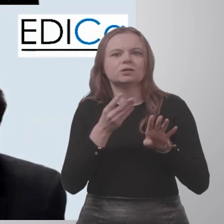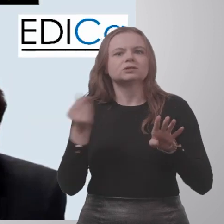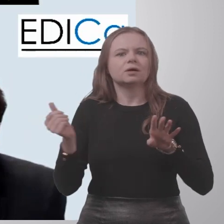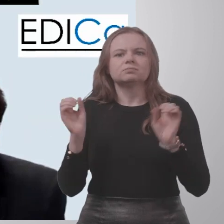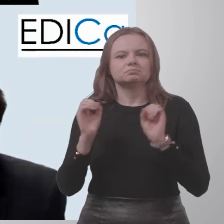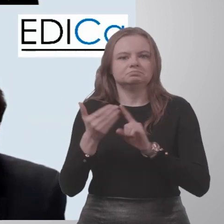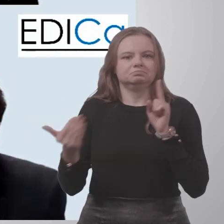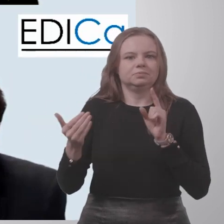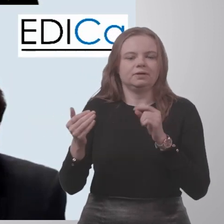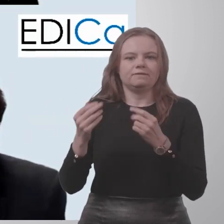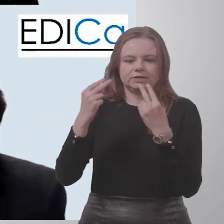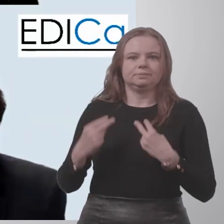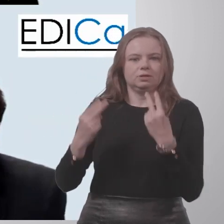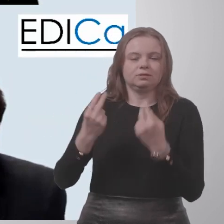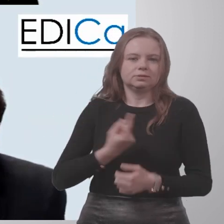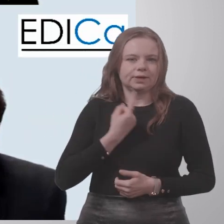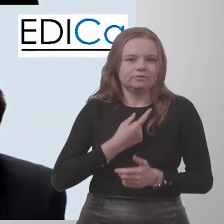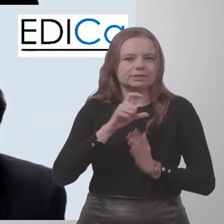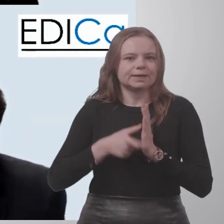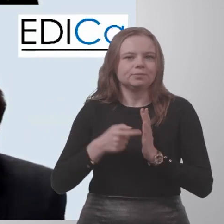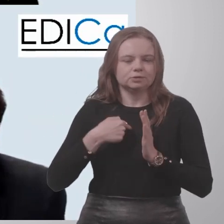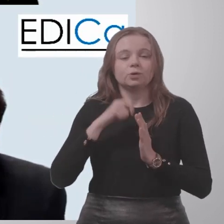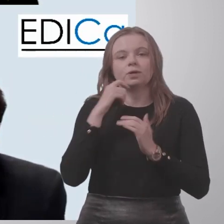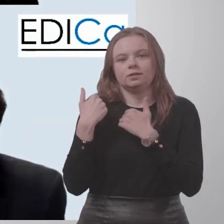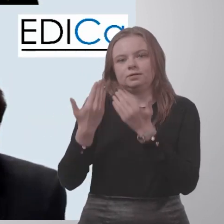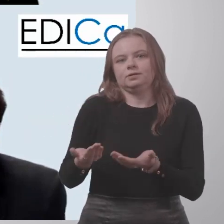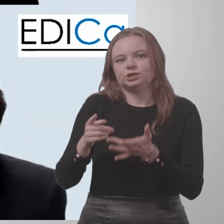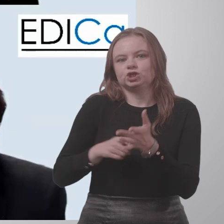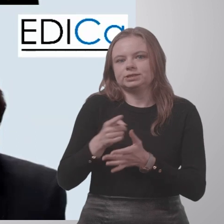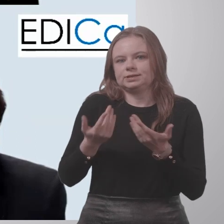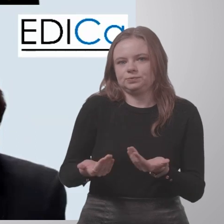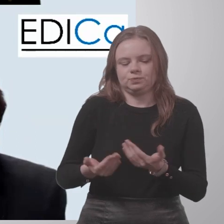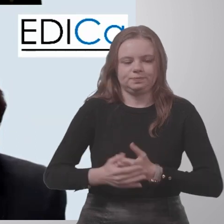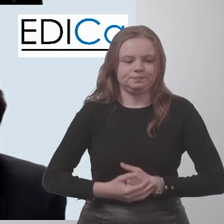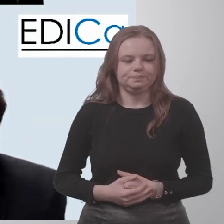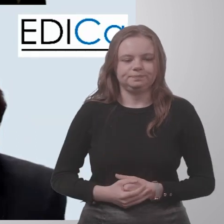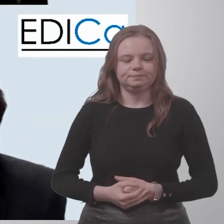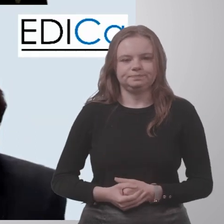immediately visible. For example, myself, I'm disabled. I will hand over to Jason.